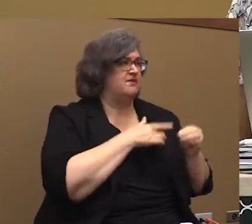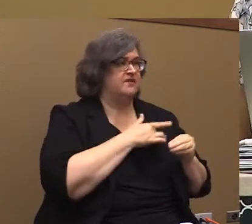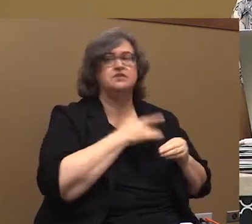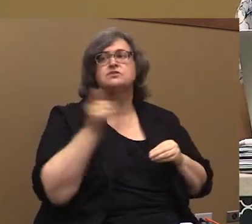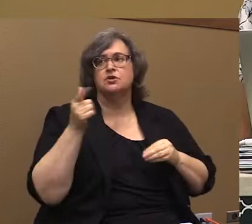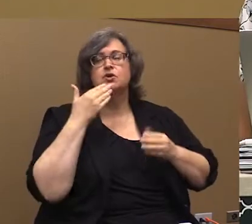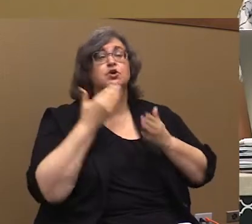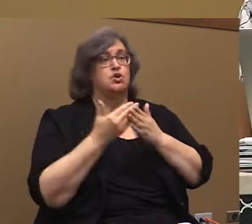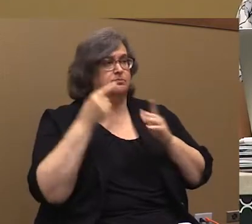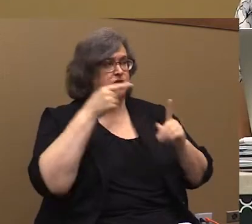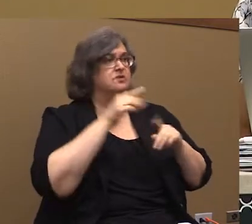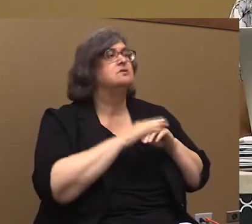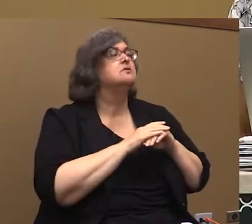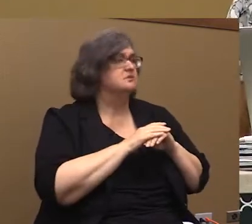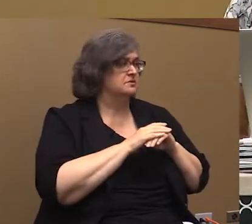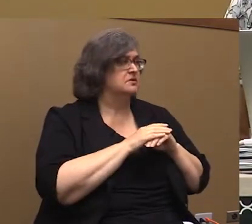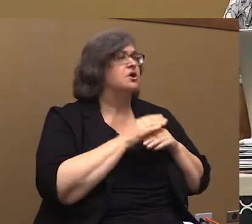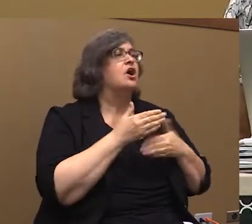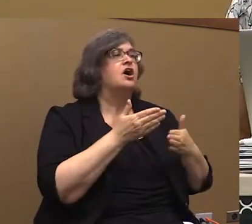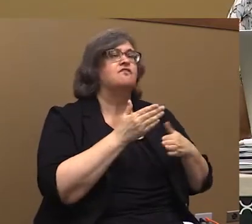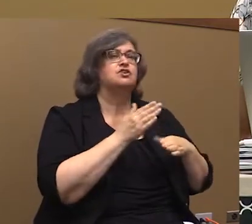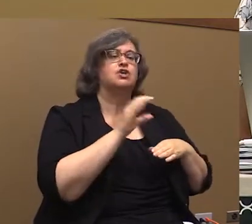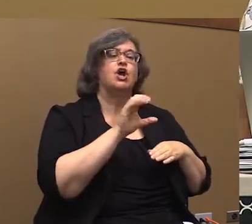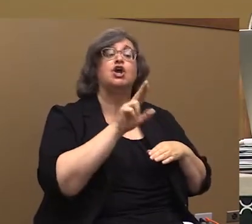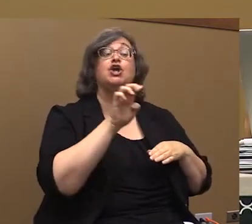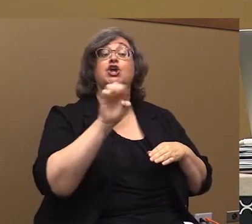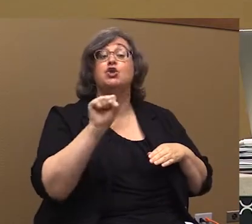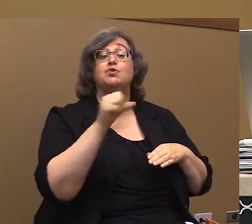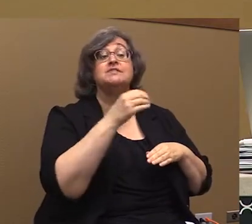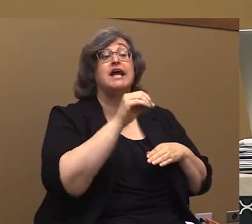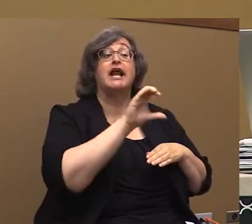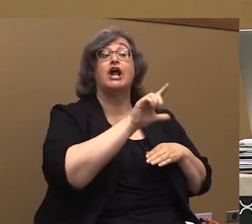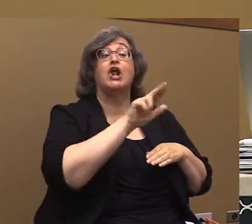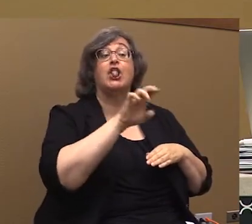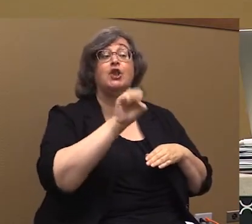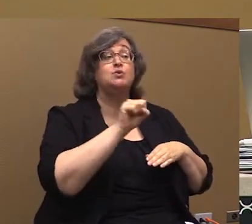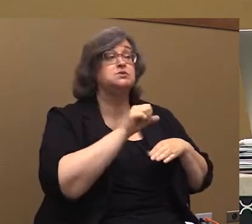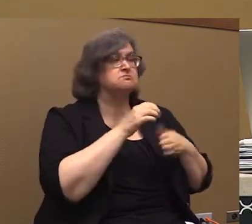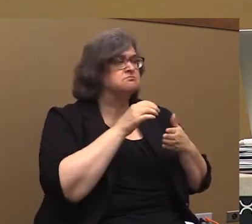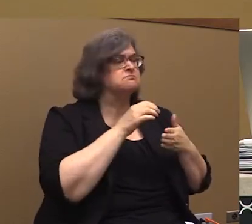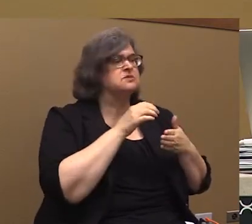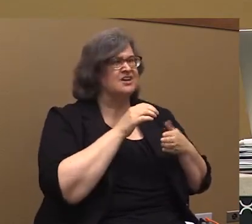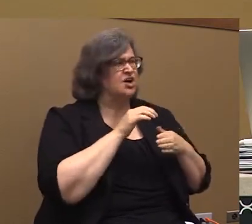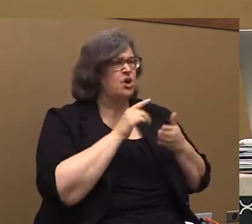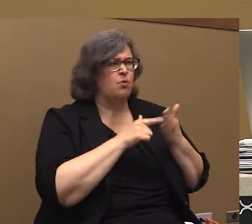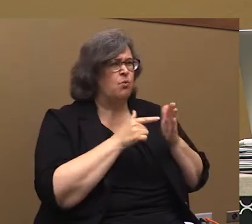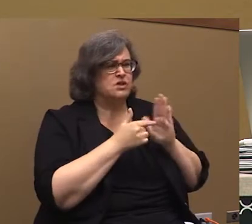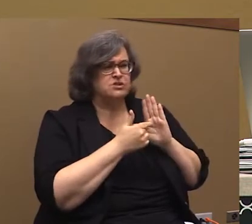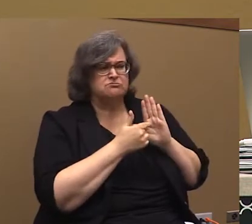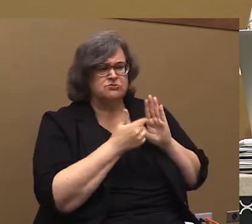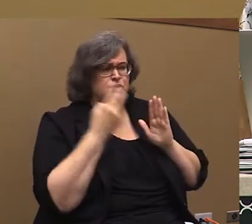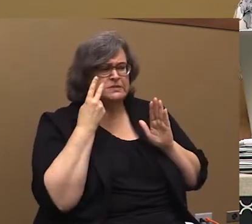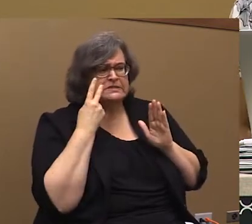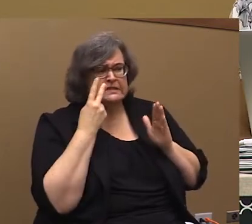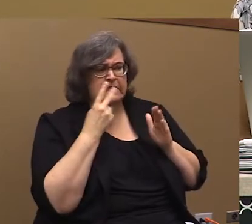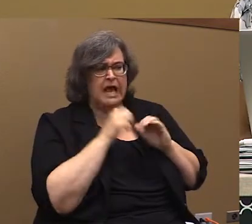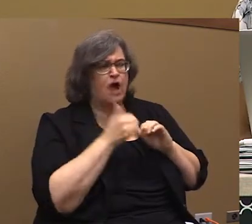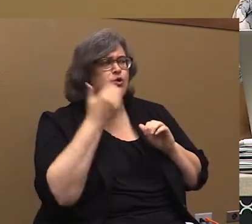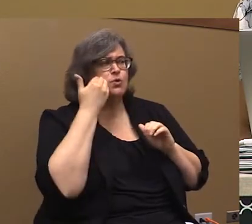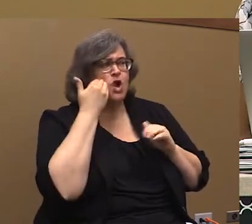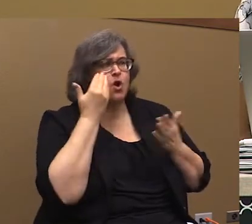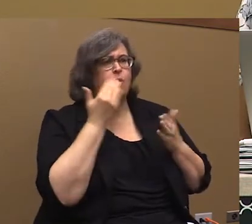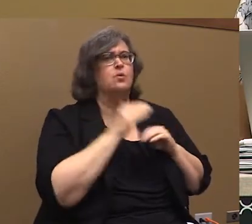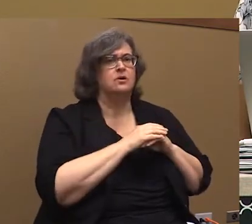facial features Right. cue you in on some of these. Yes, that's a feelings. good point, to offer some clues